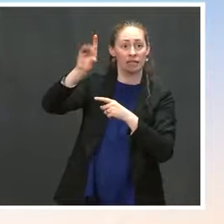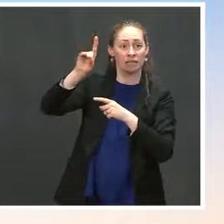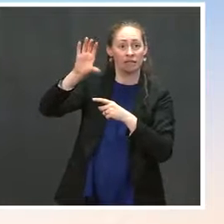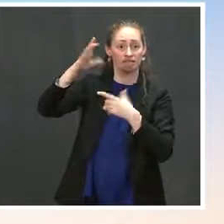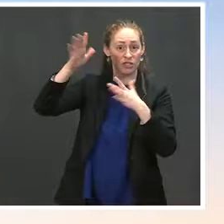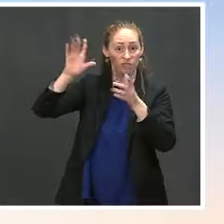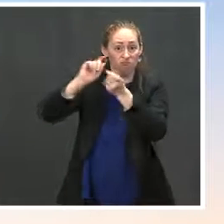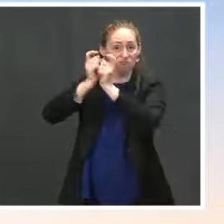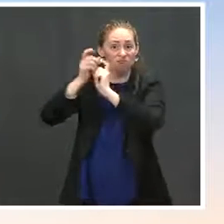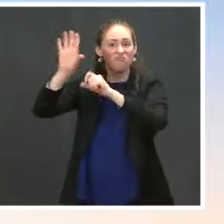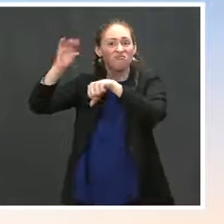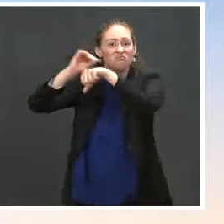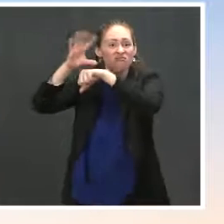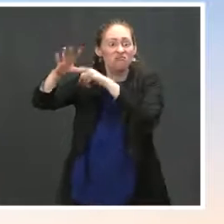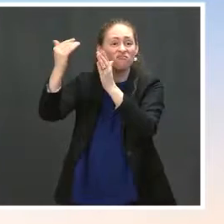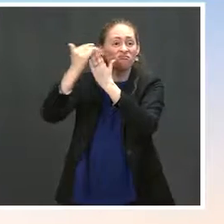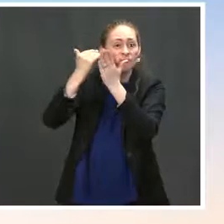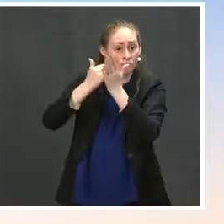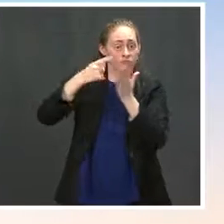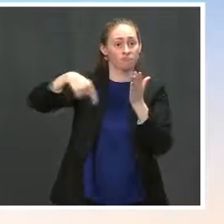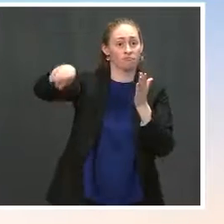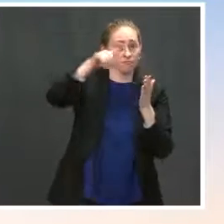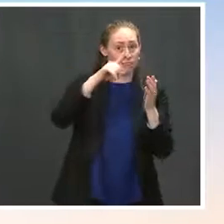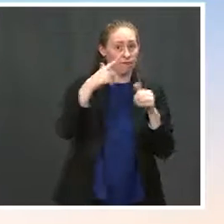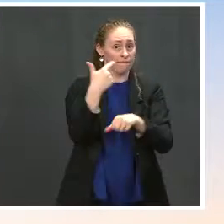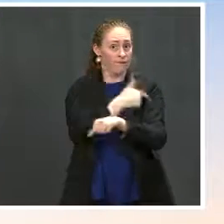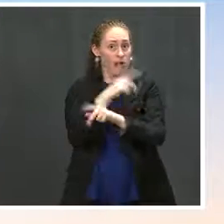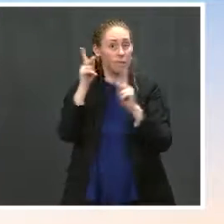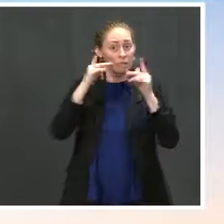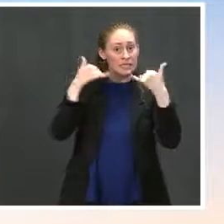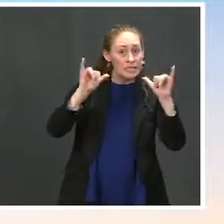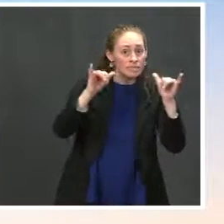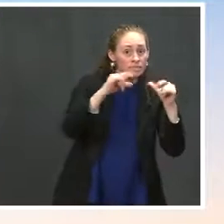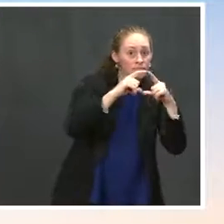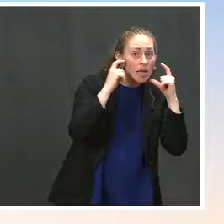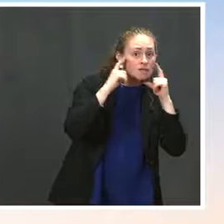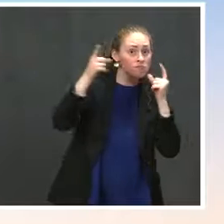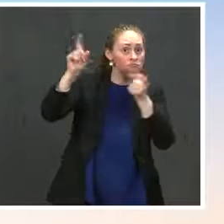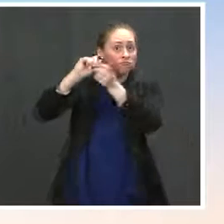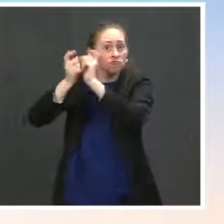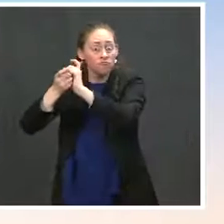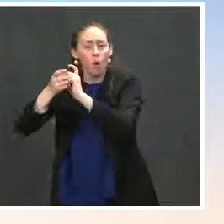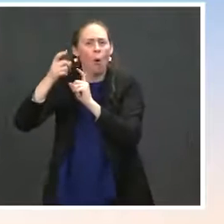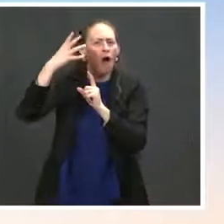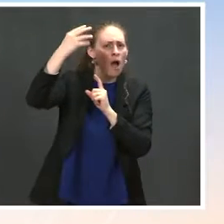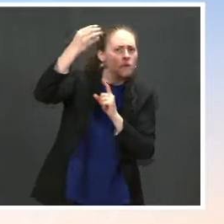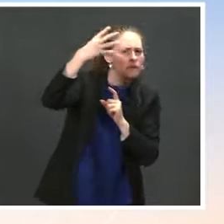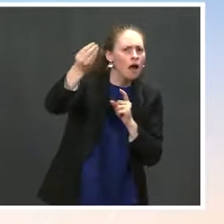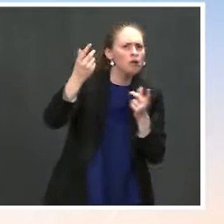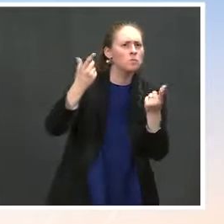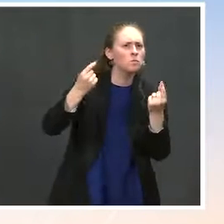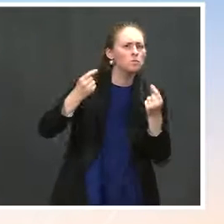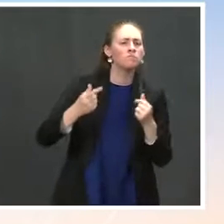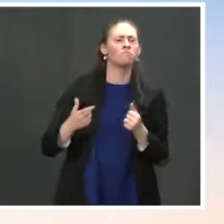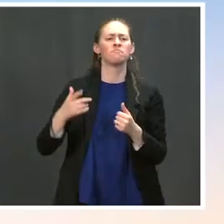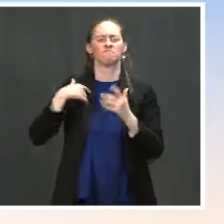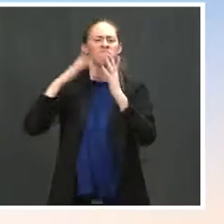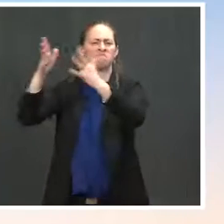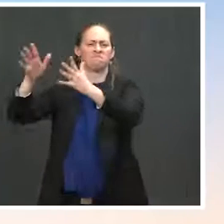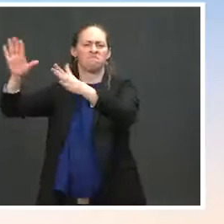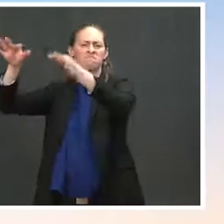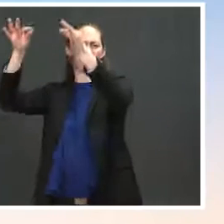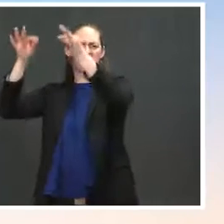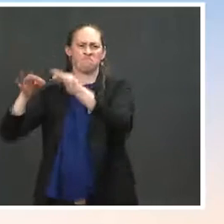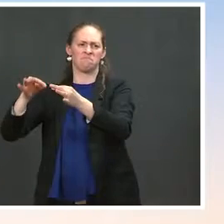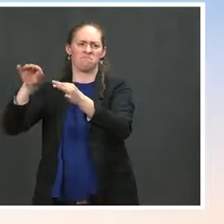that vaccinated Americans should be wearing masks when they're outdoors, when they're outside in public? We're going to leave that to them to determine and